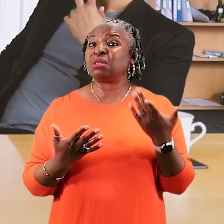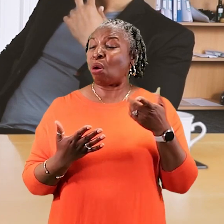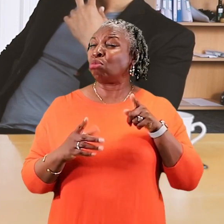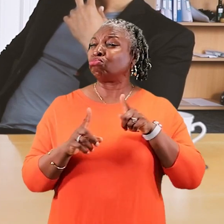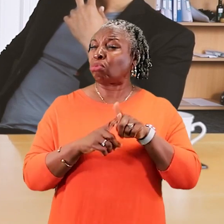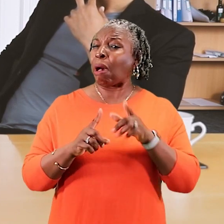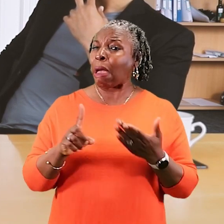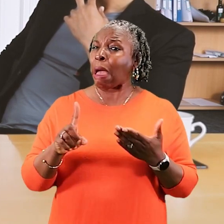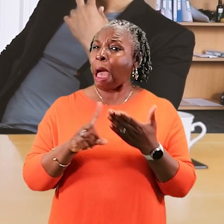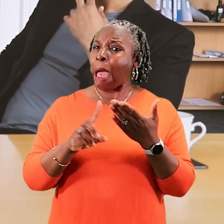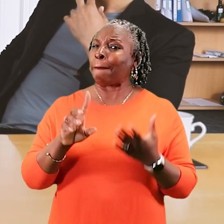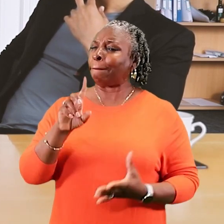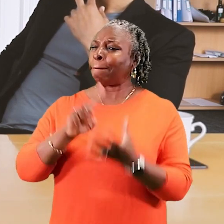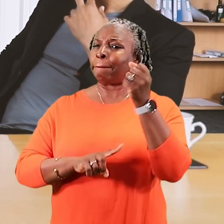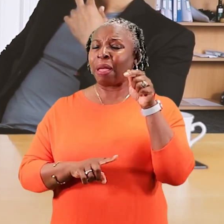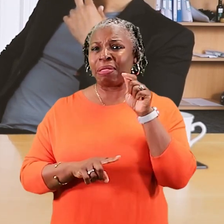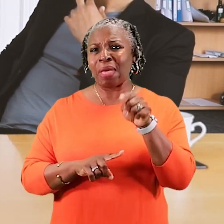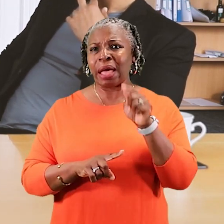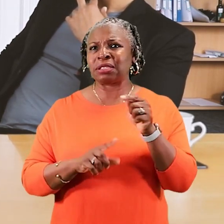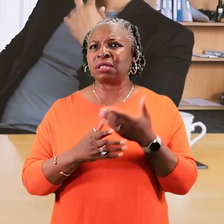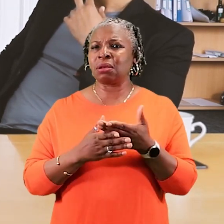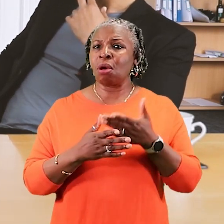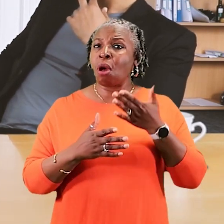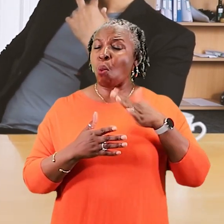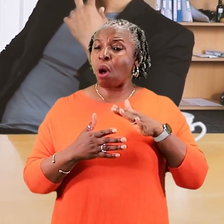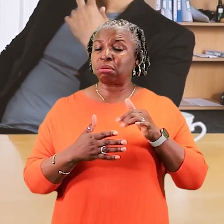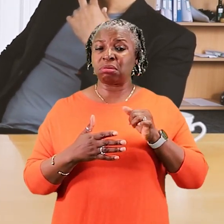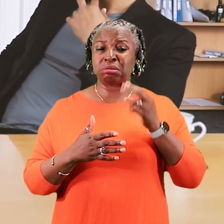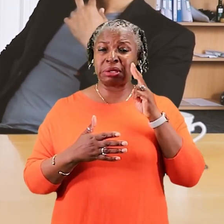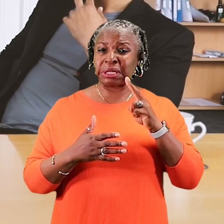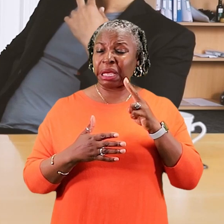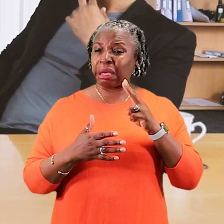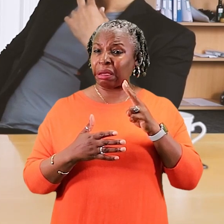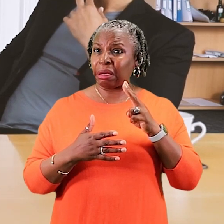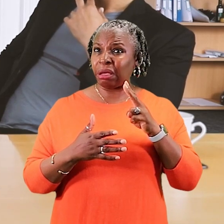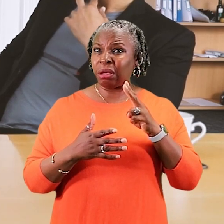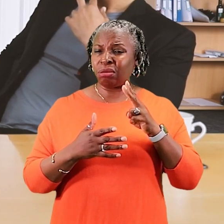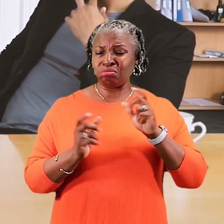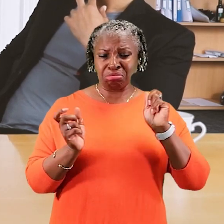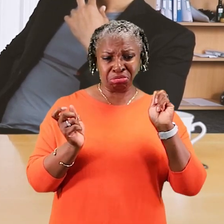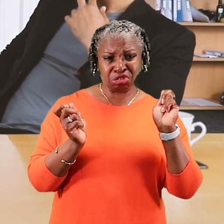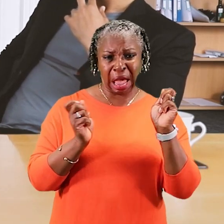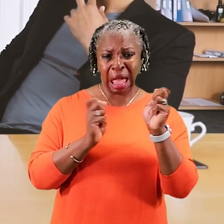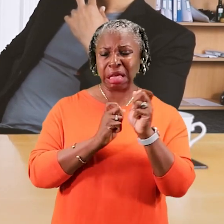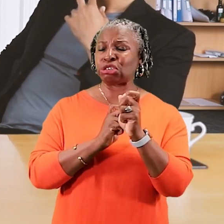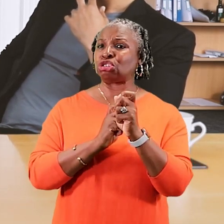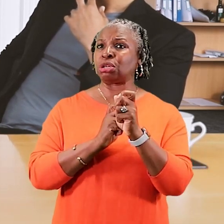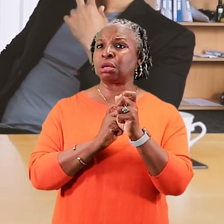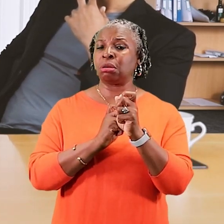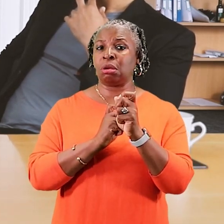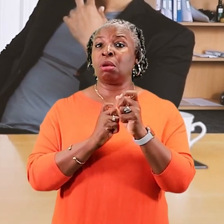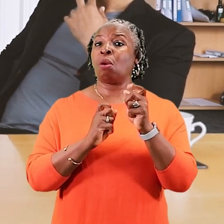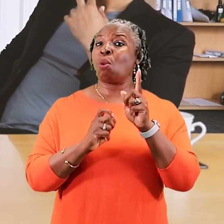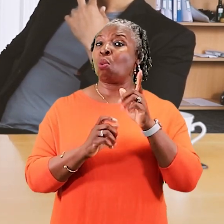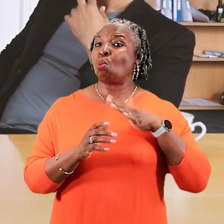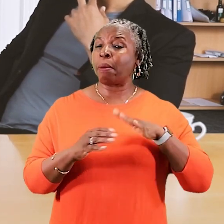we do a positive action programme, particularly for black teachers. And I want to see in my lifetime a change in the really low numbers of